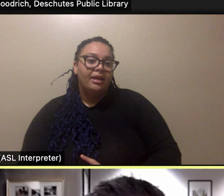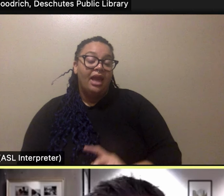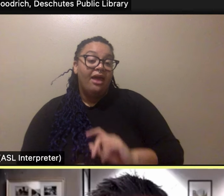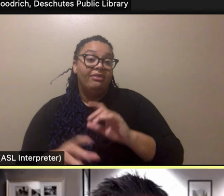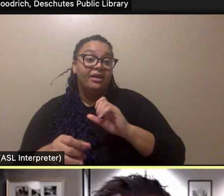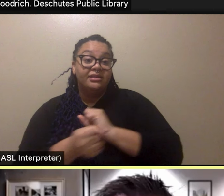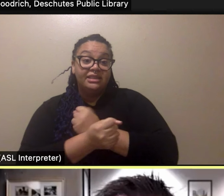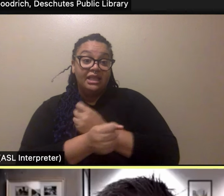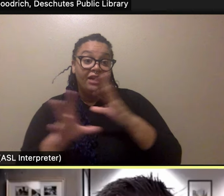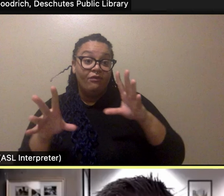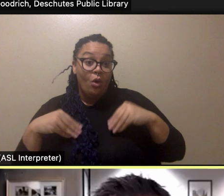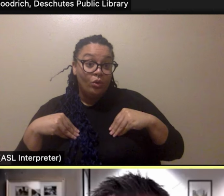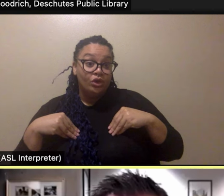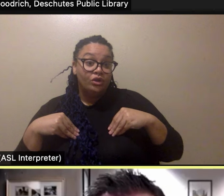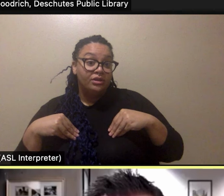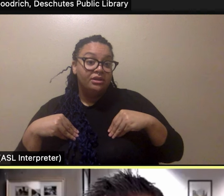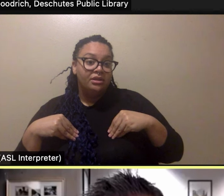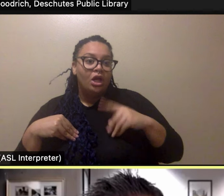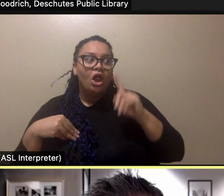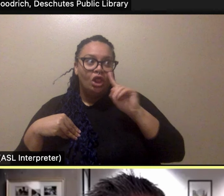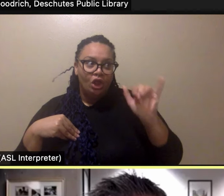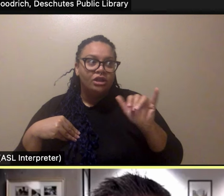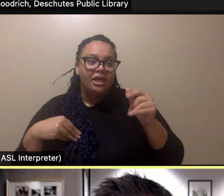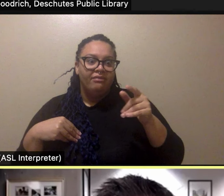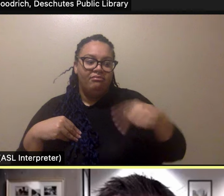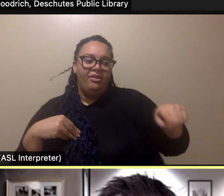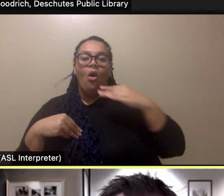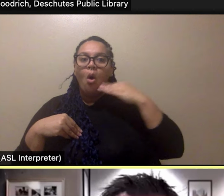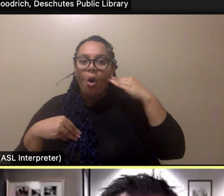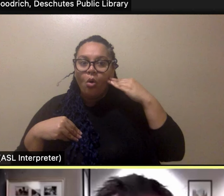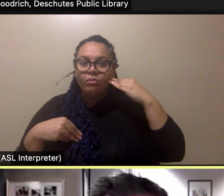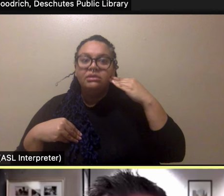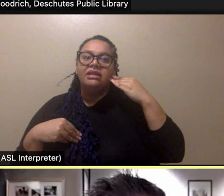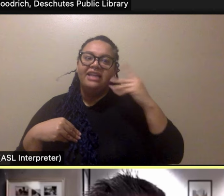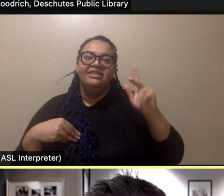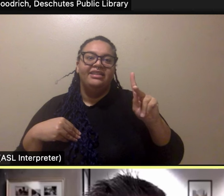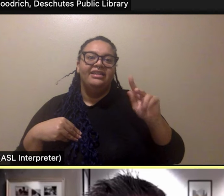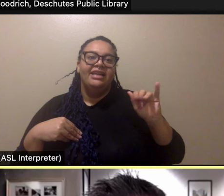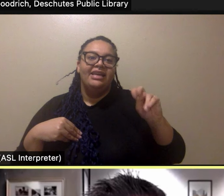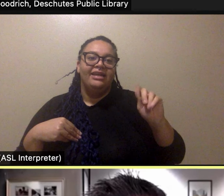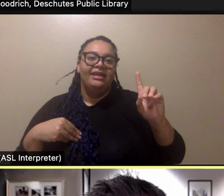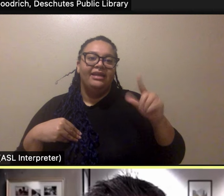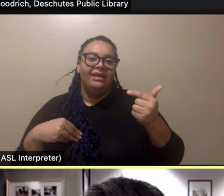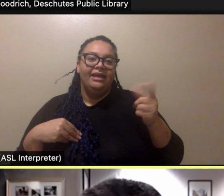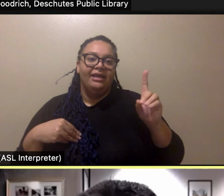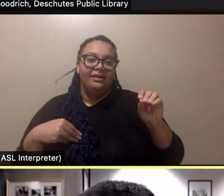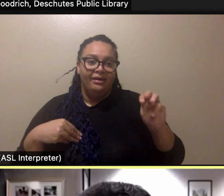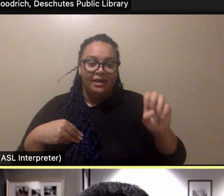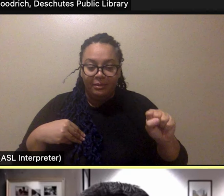actually did look at their estates as like these kingdoms over which these people were their subjects.